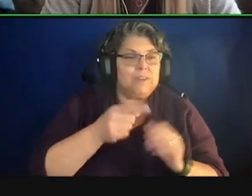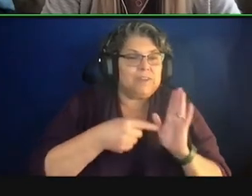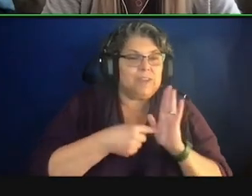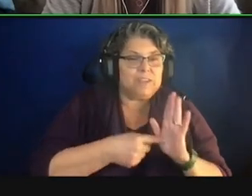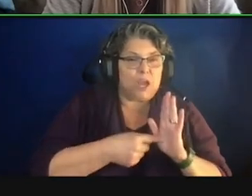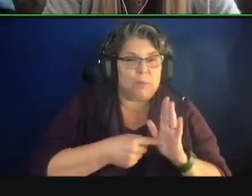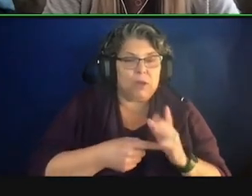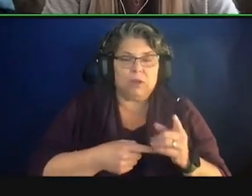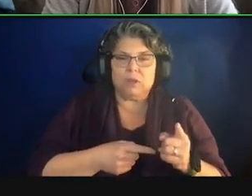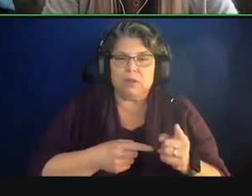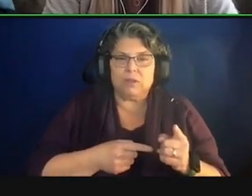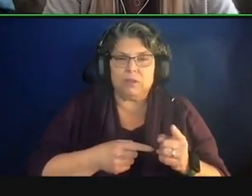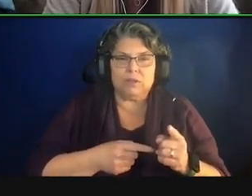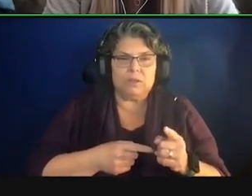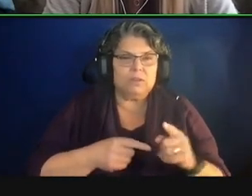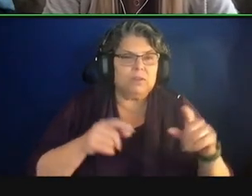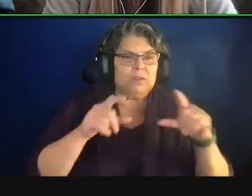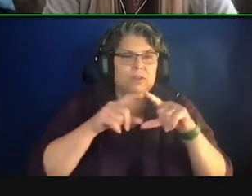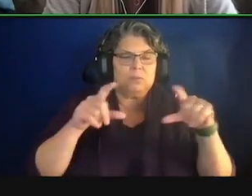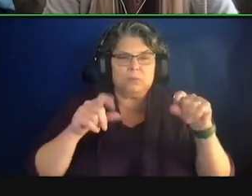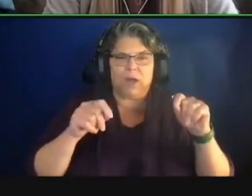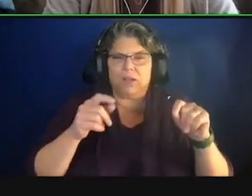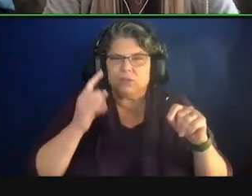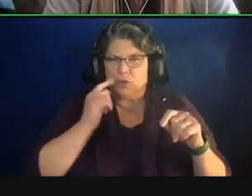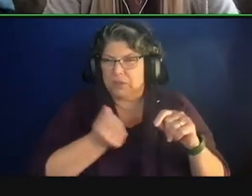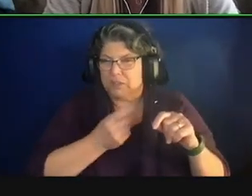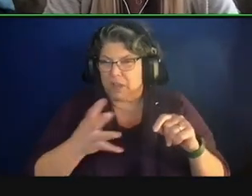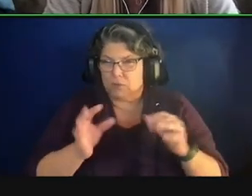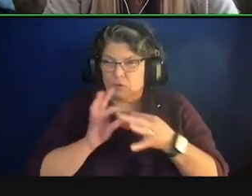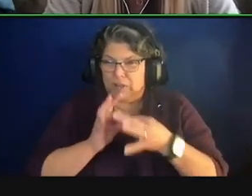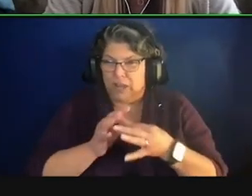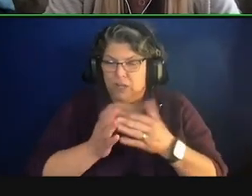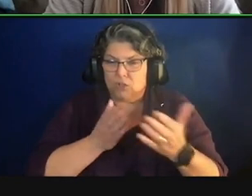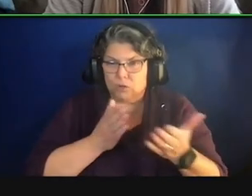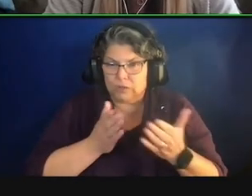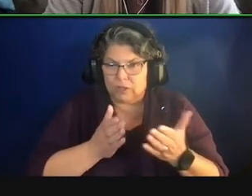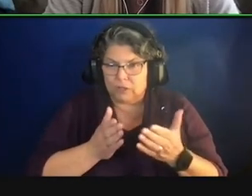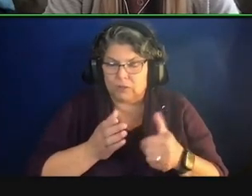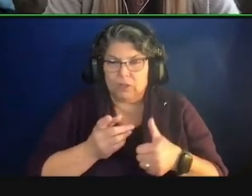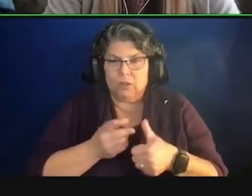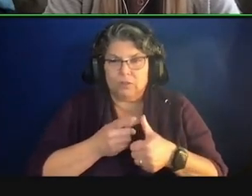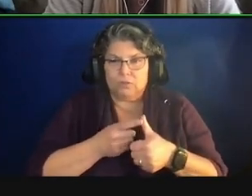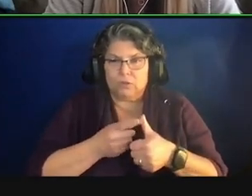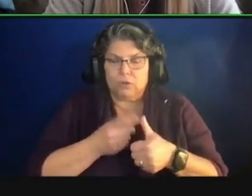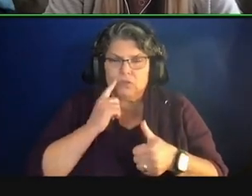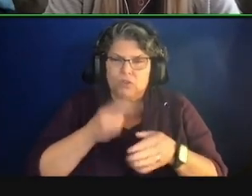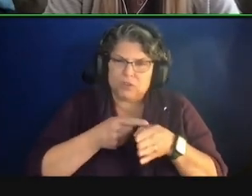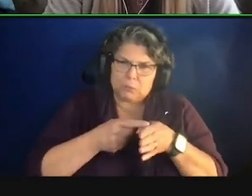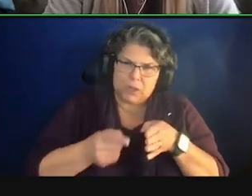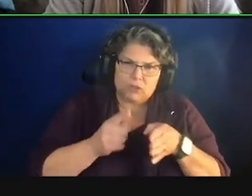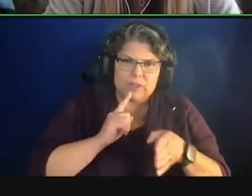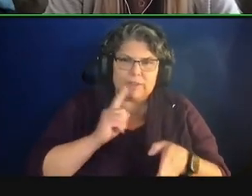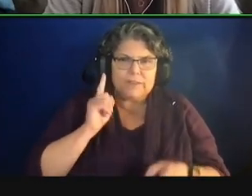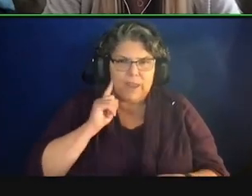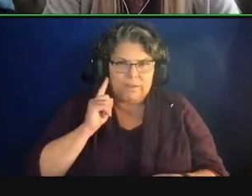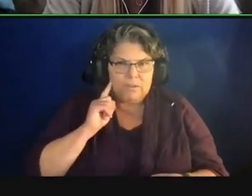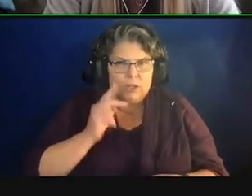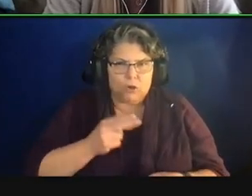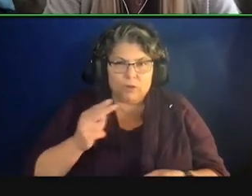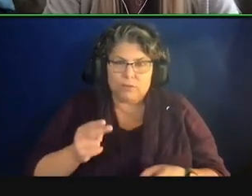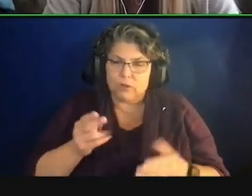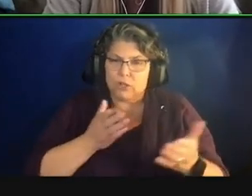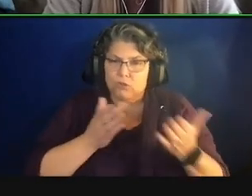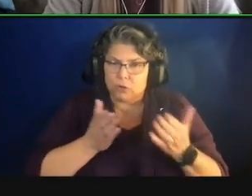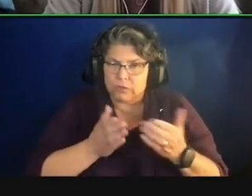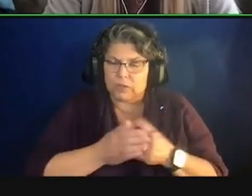is a box of several related services. The first of which is for specialized deaf and hard of hearing services. This